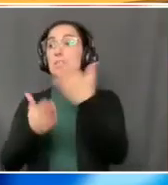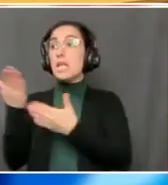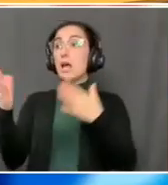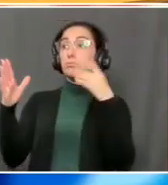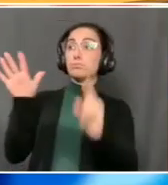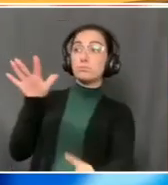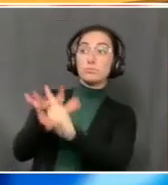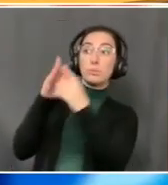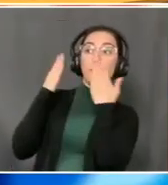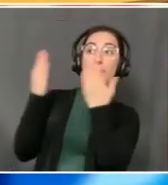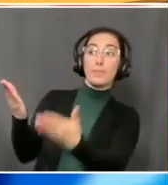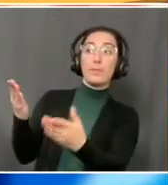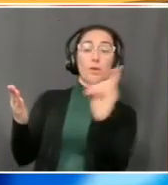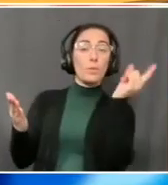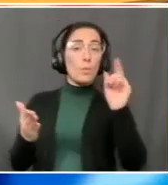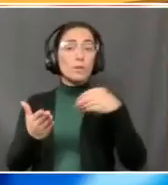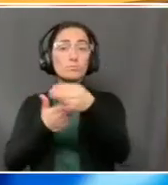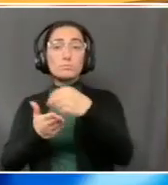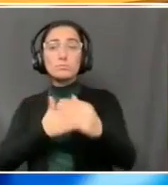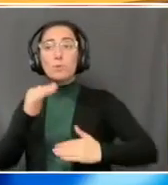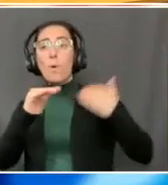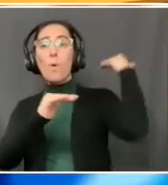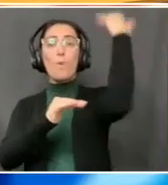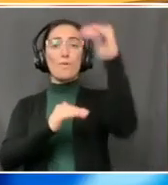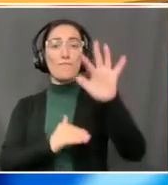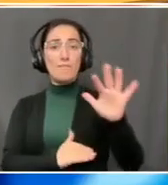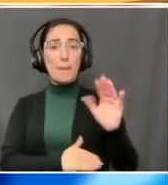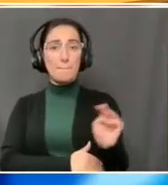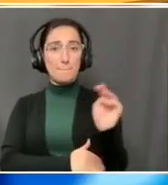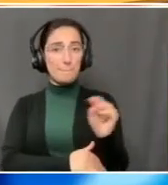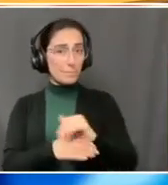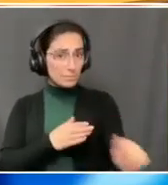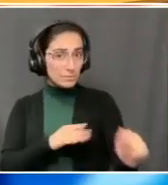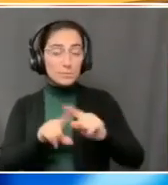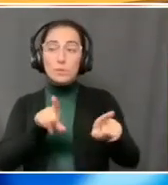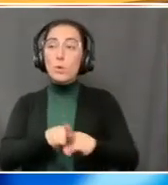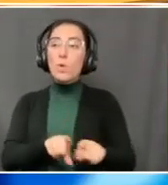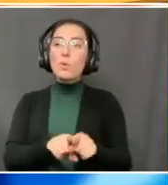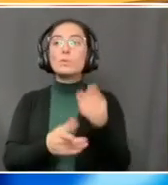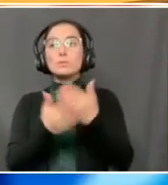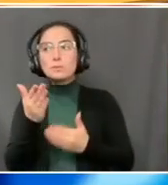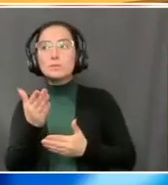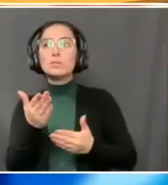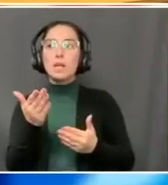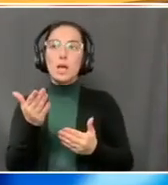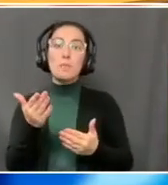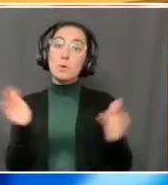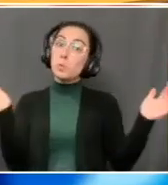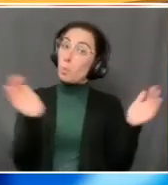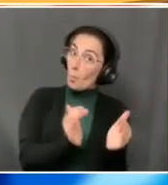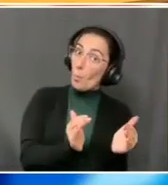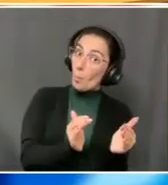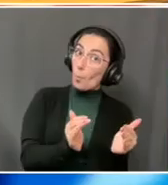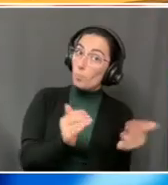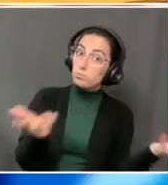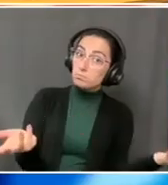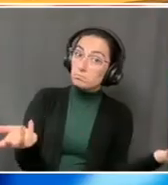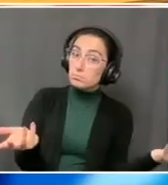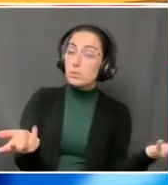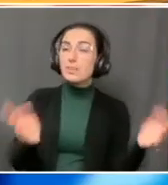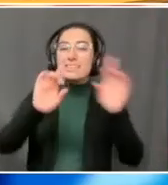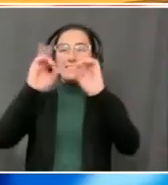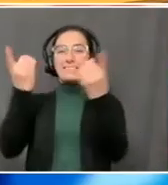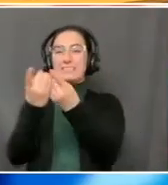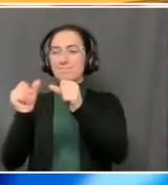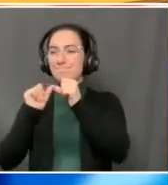where our expenditures exceed $5 million, but also some where the expenditure levels are much smaller. The district is continuing